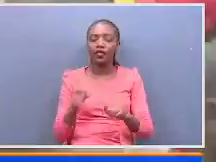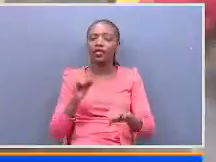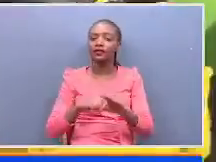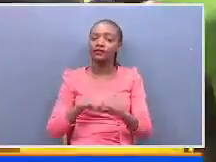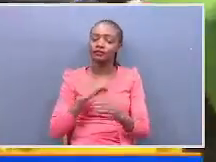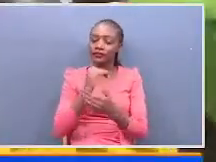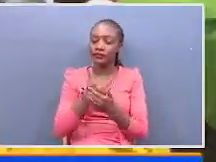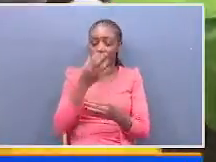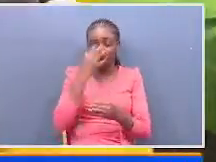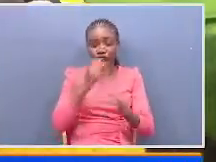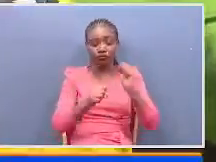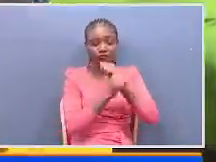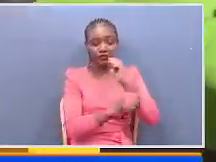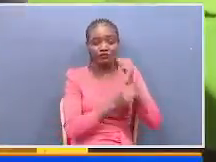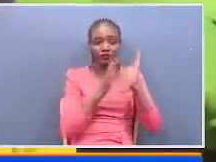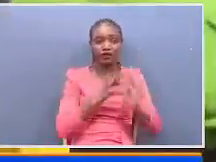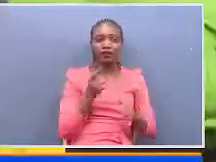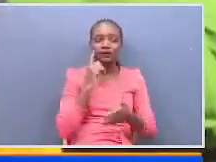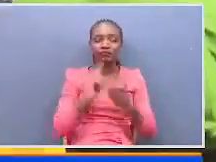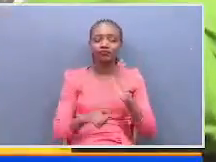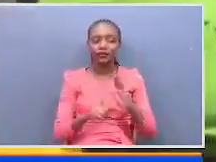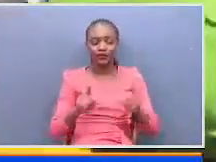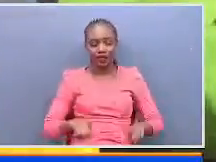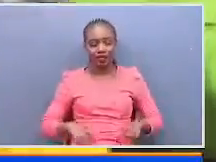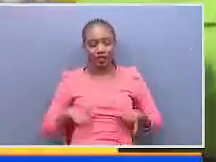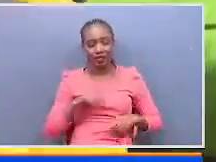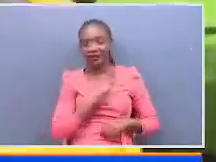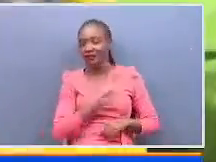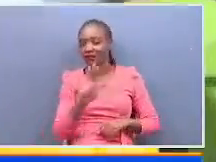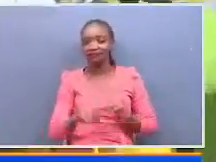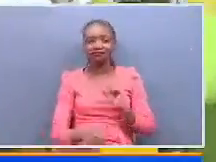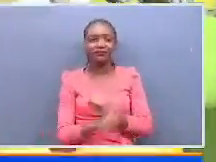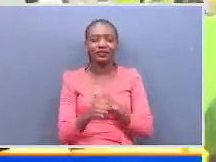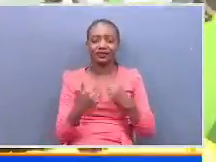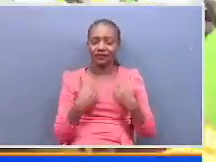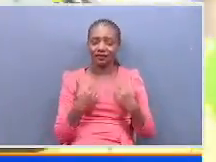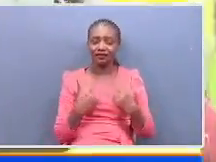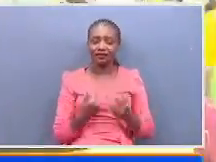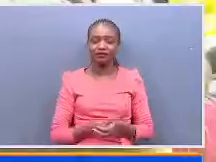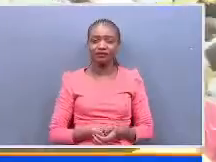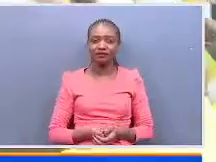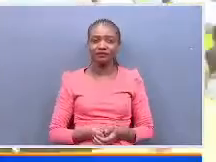section of Ruto supporters claim that their lives are in danger.